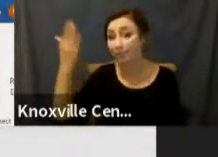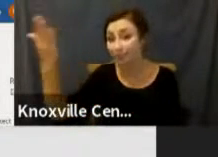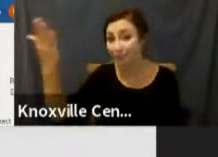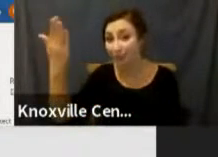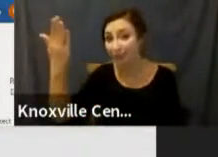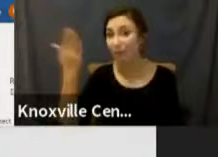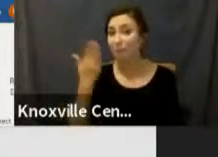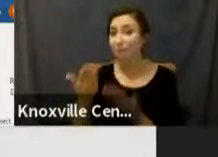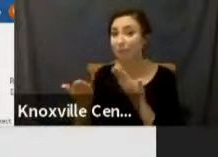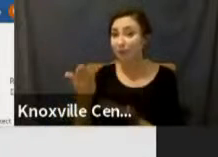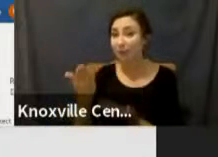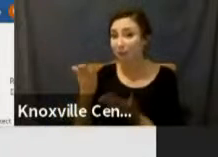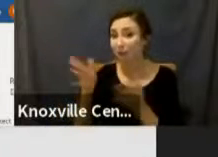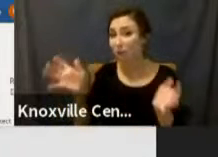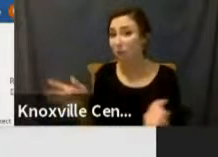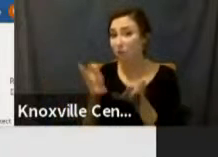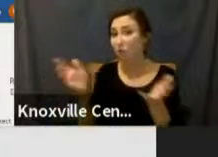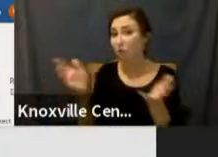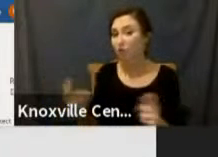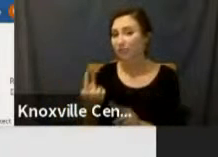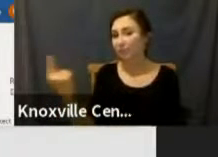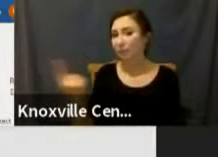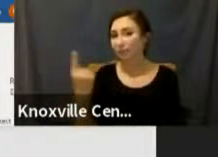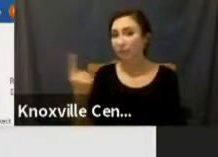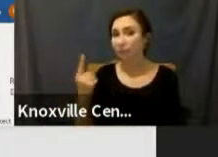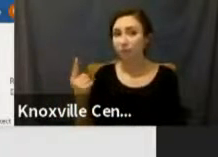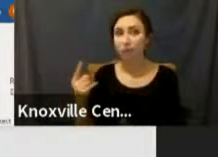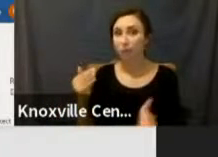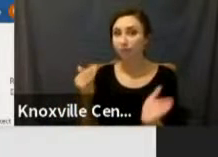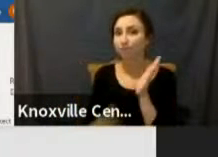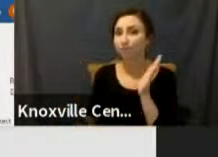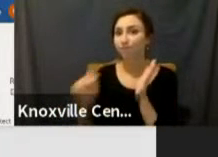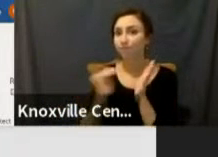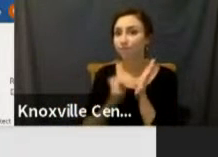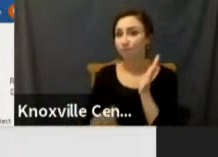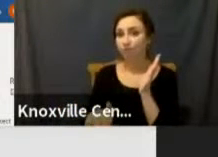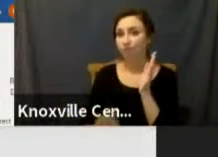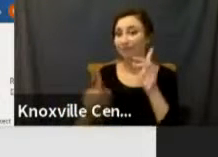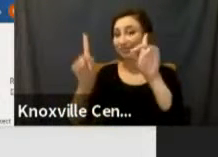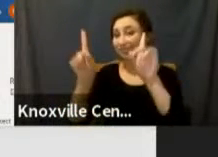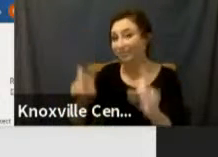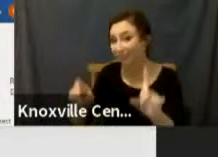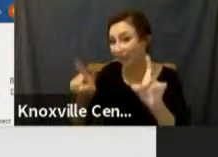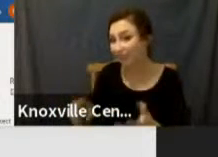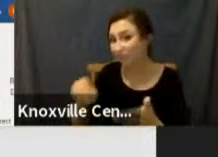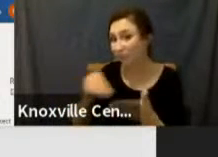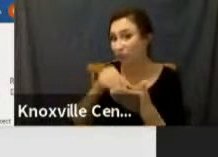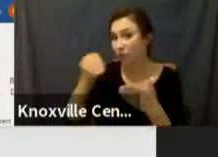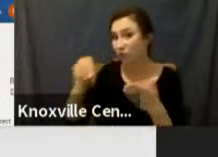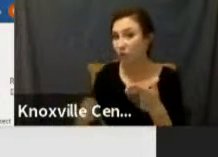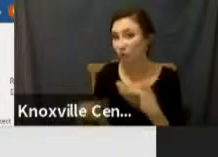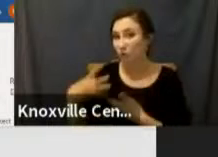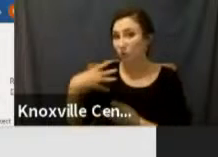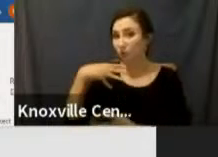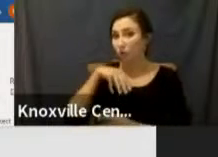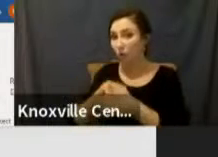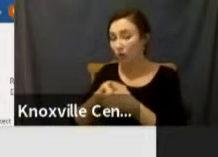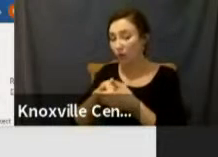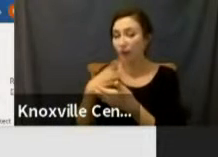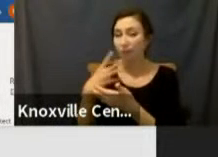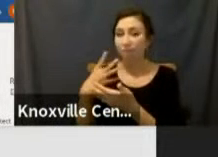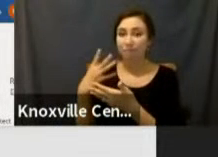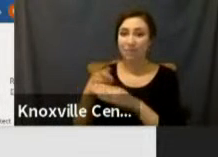encourage something in place to routinely test students who are engaged in